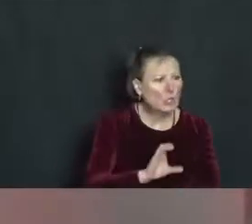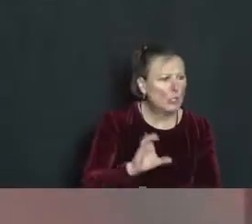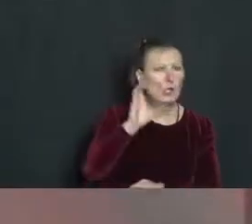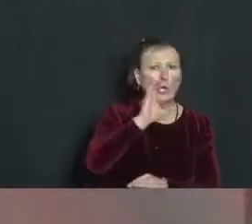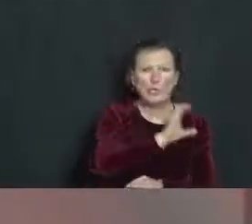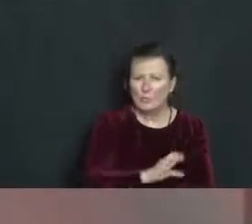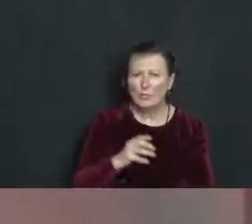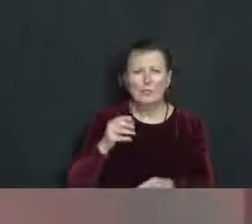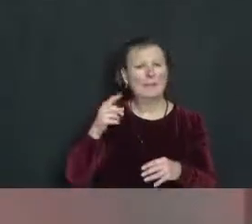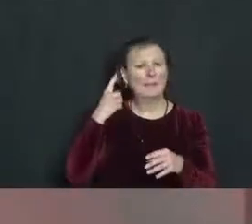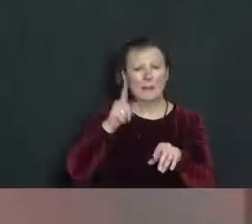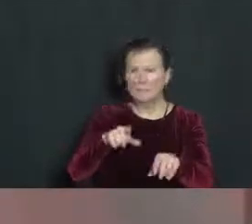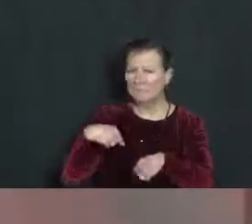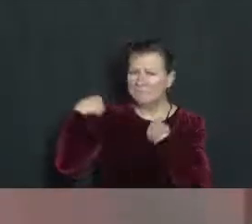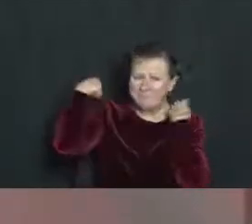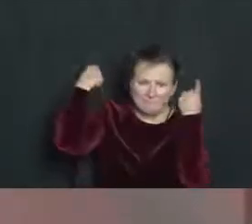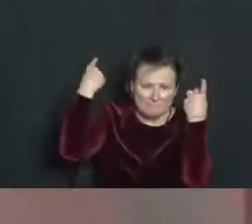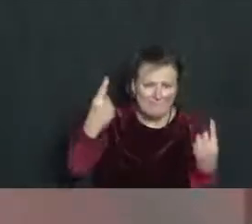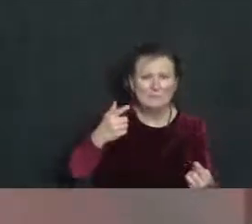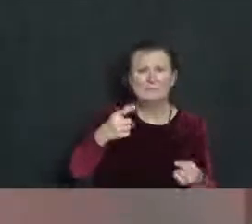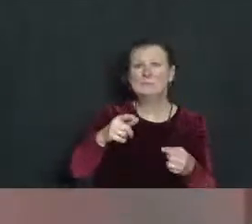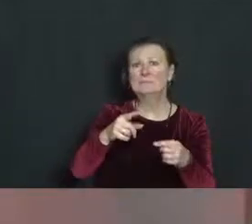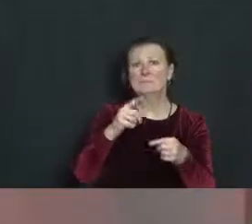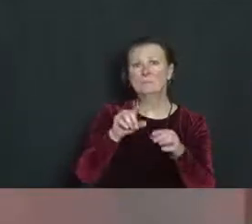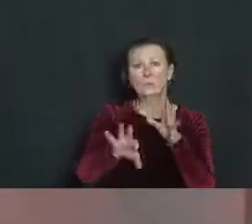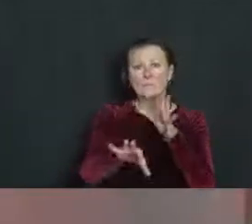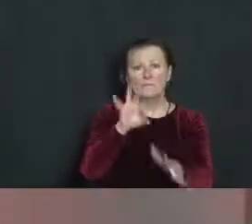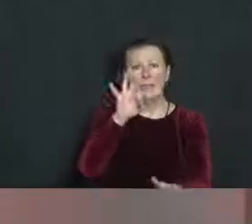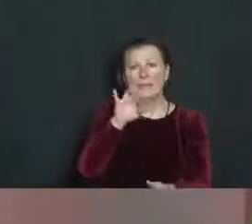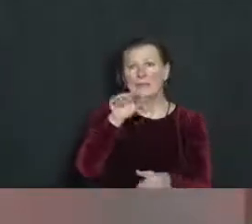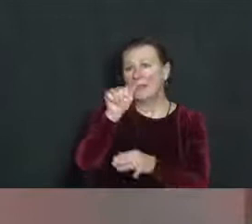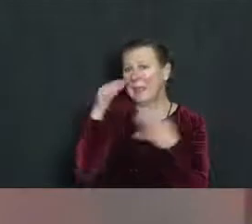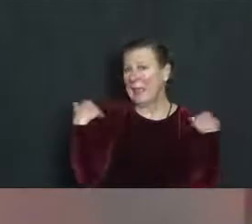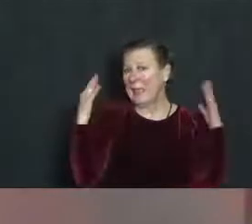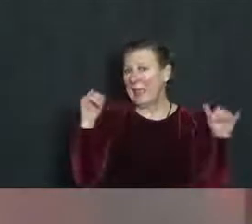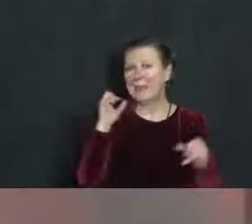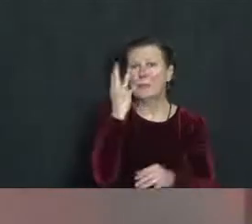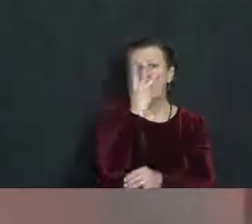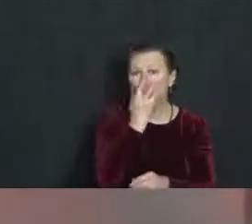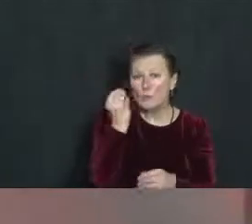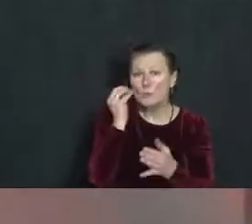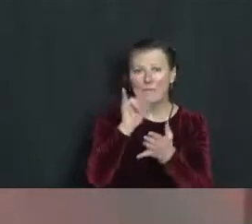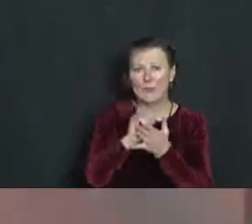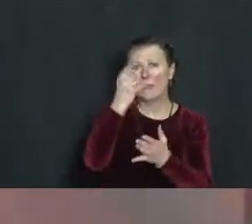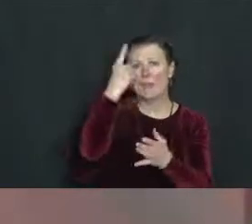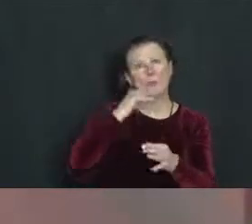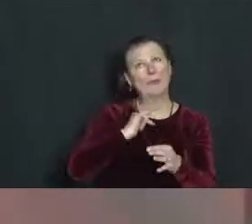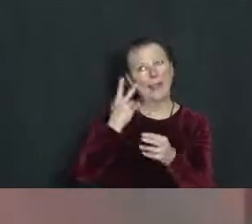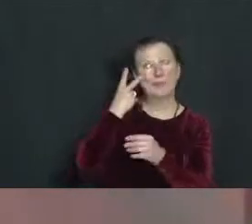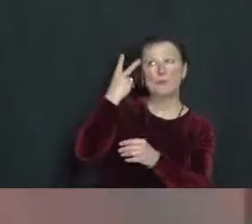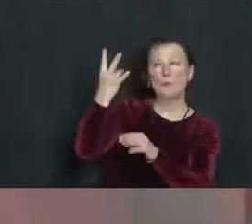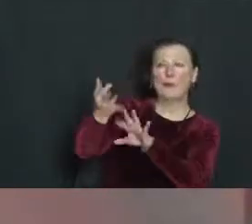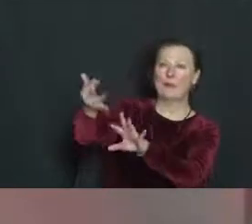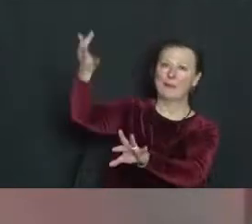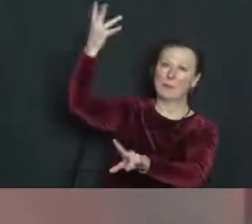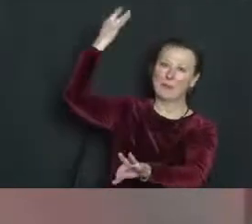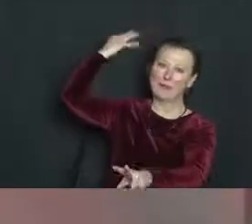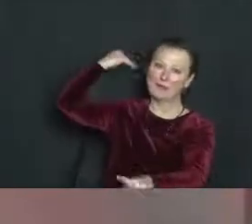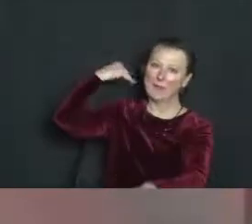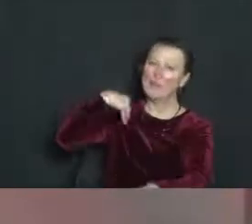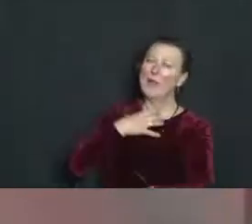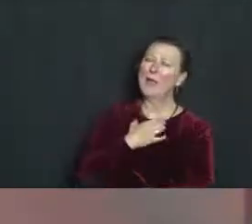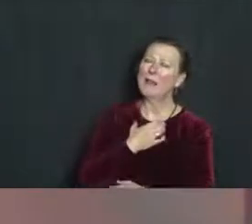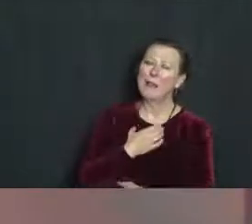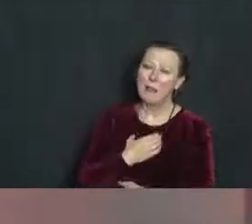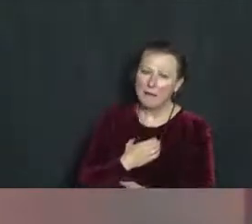many years to find an angel as beautifully crafted as she, and how I have longed for